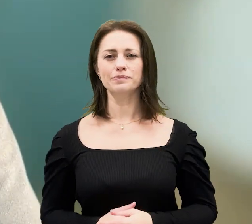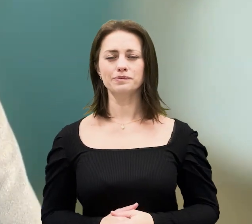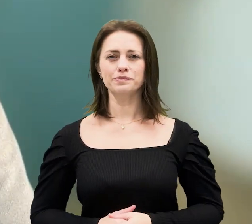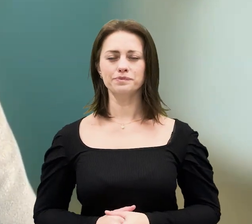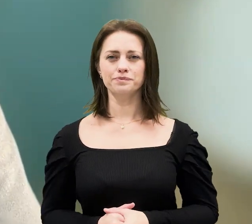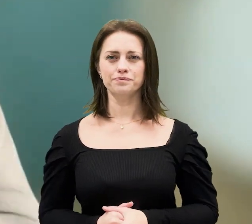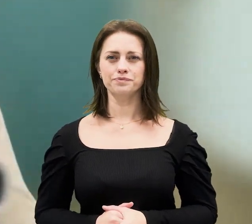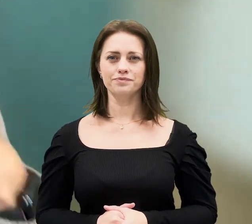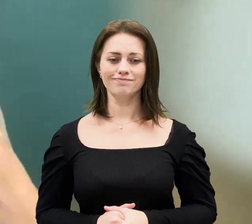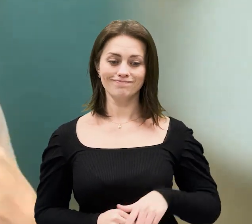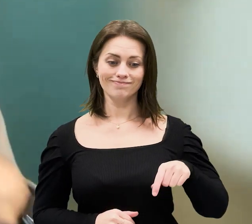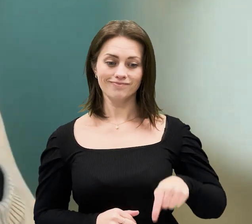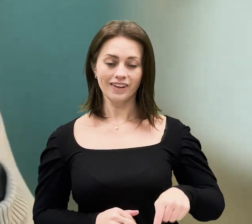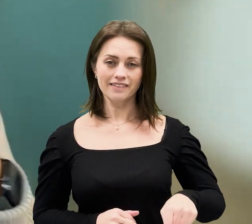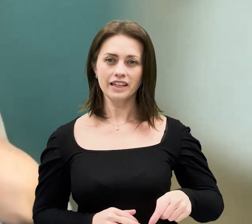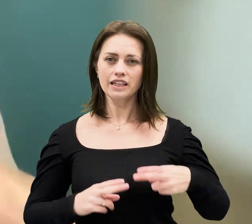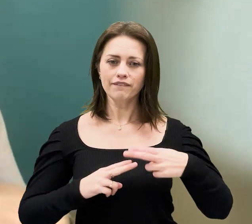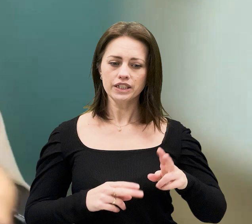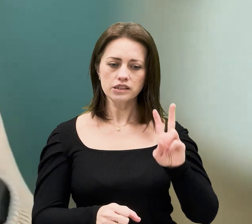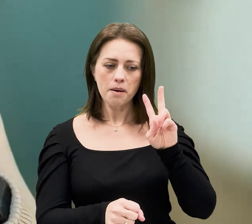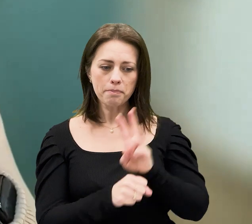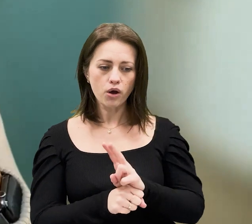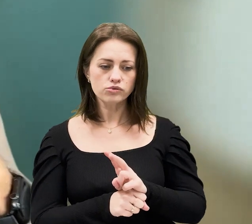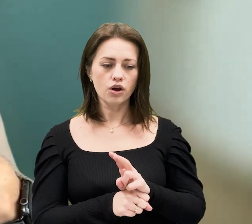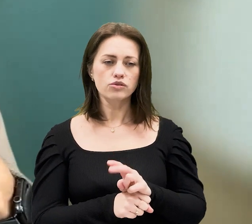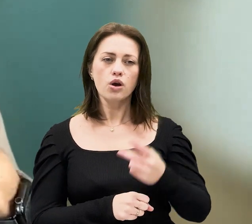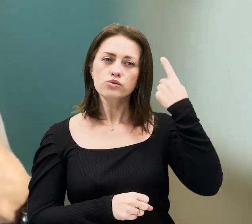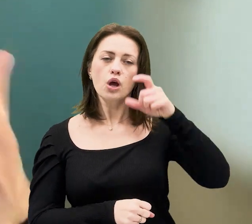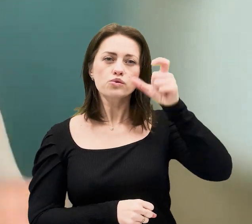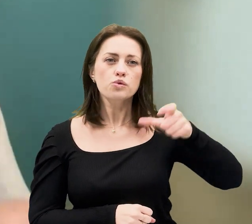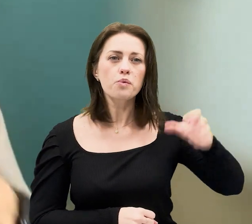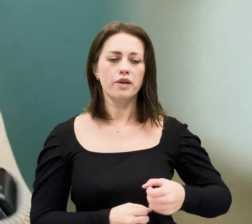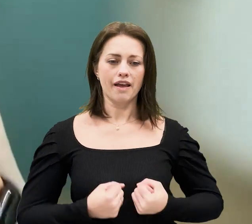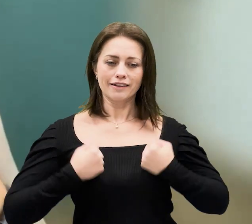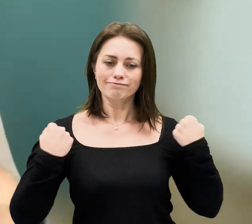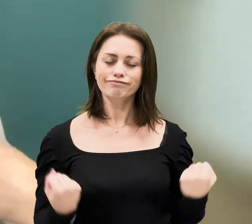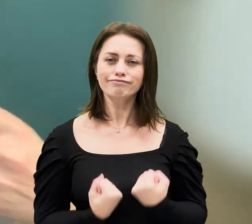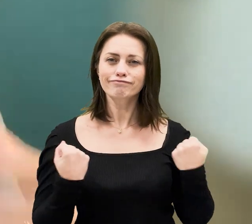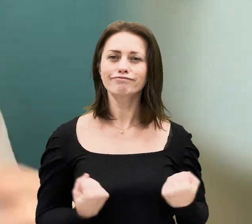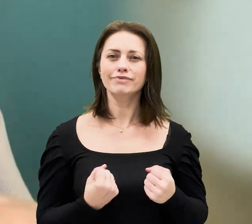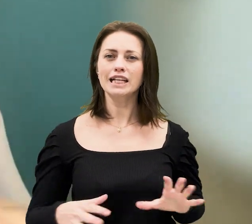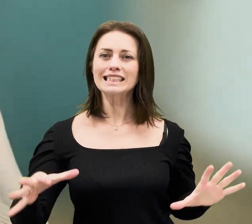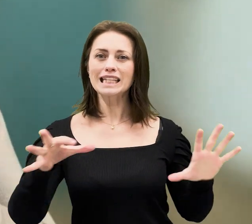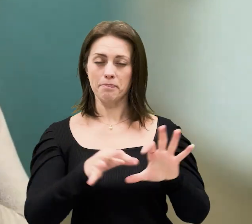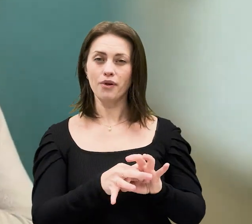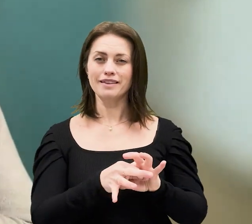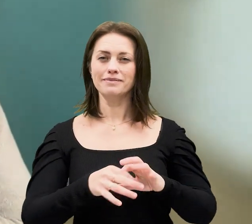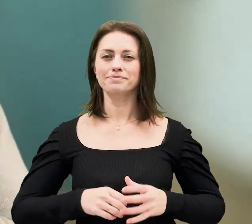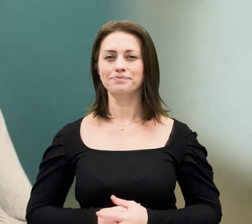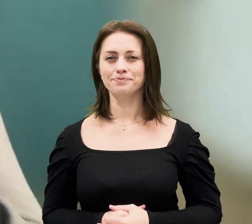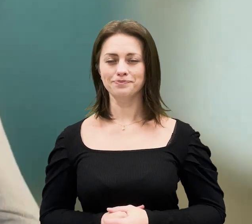and this theme. And at this moment, we pay a lot of attention to student participation and